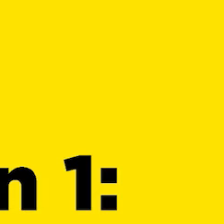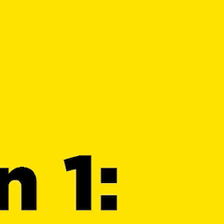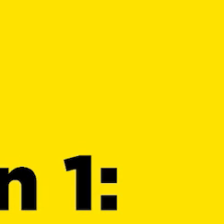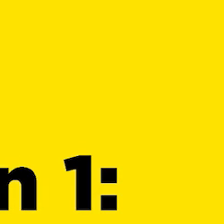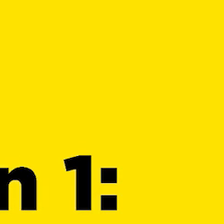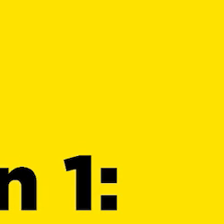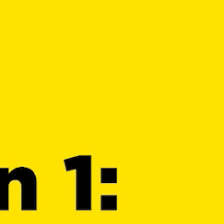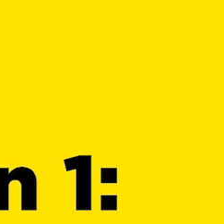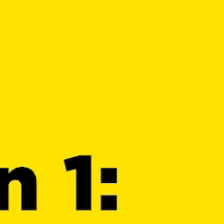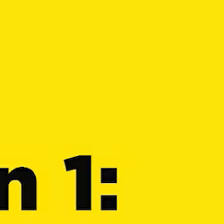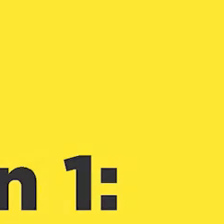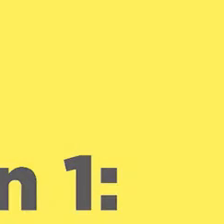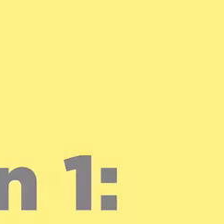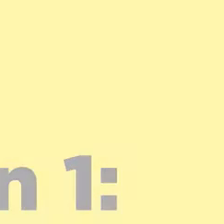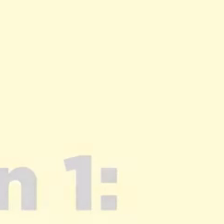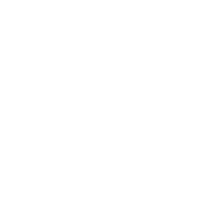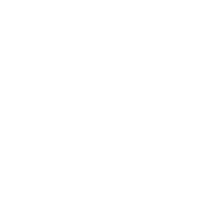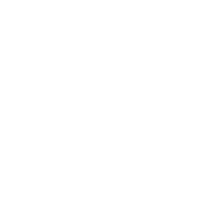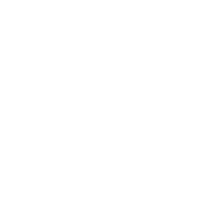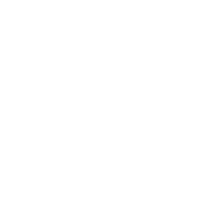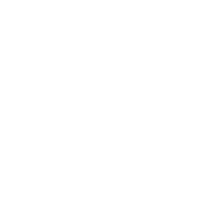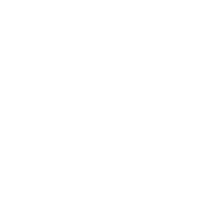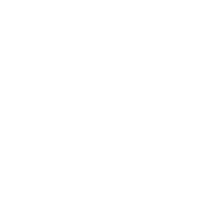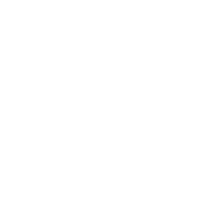and Directions.